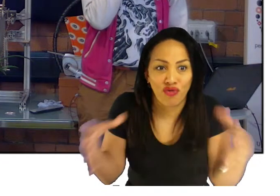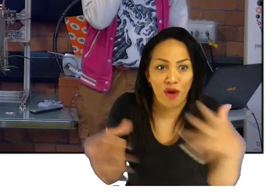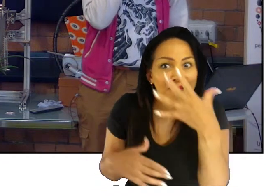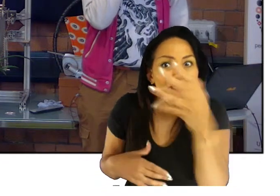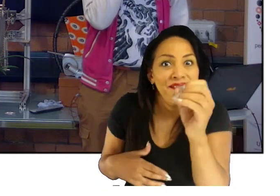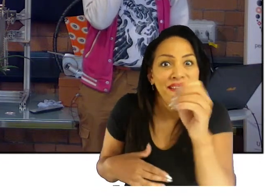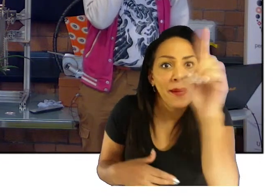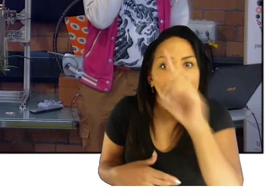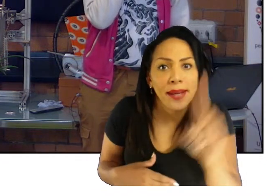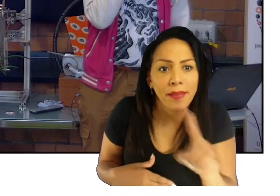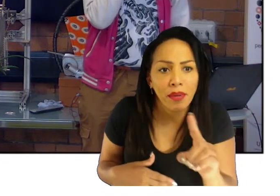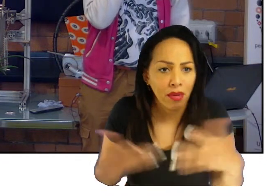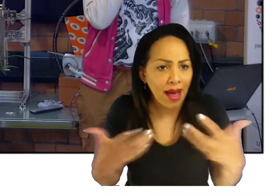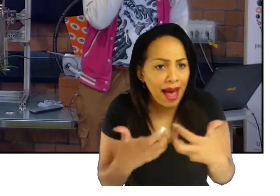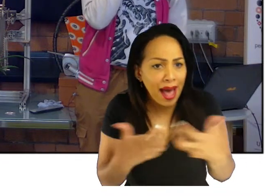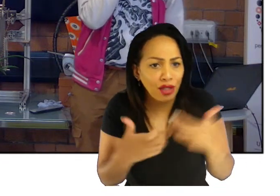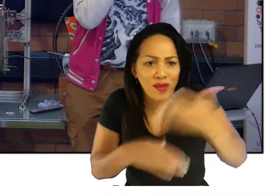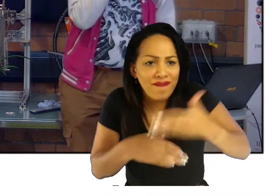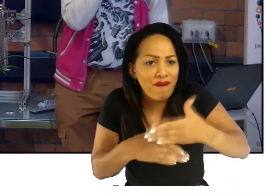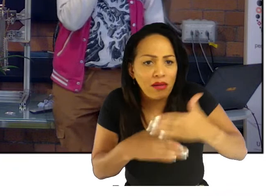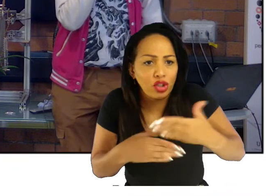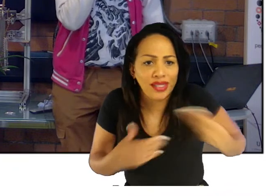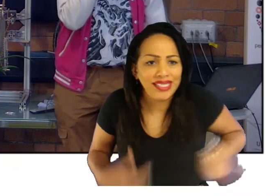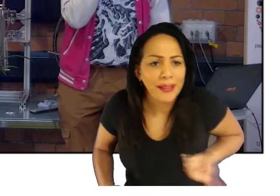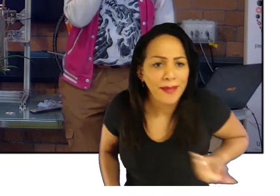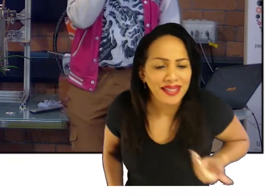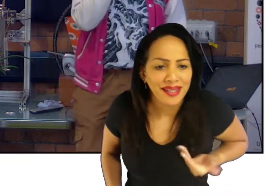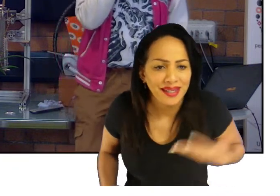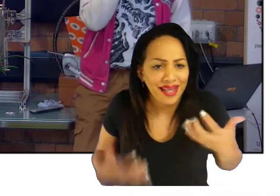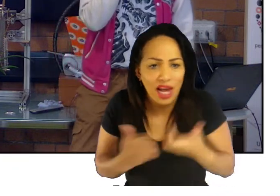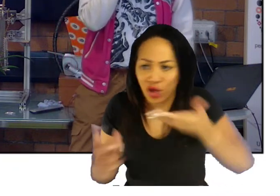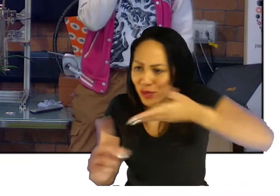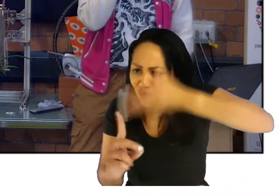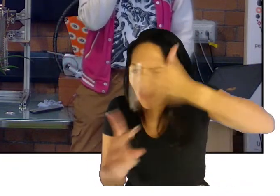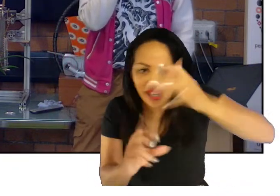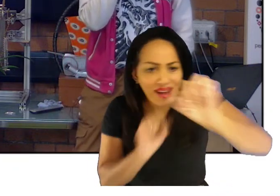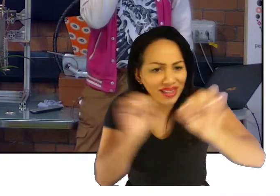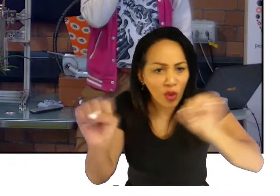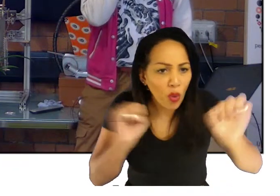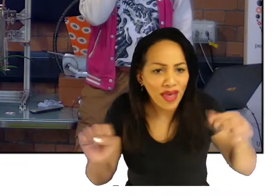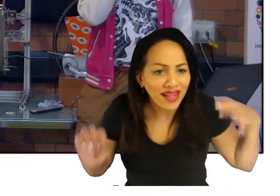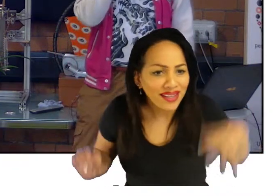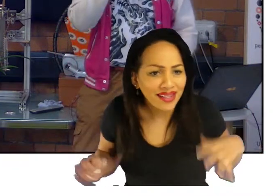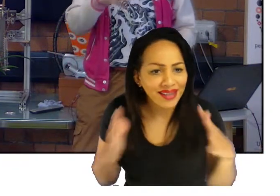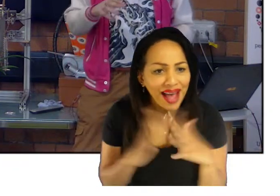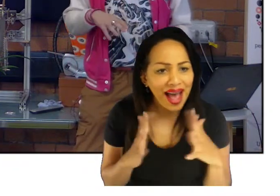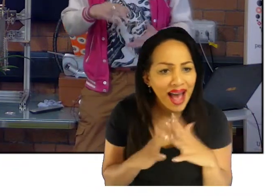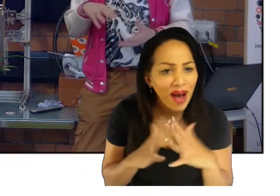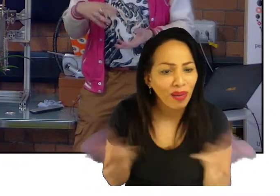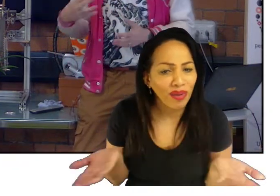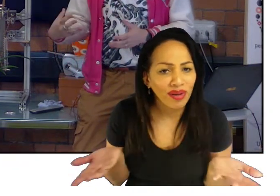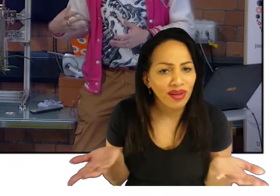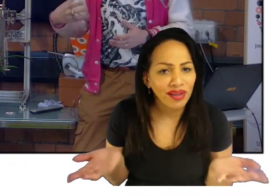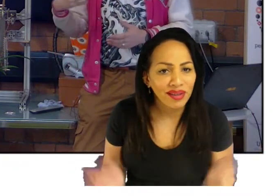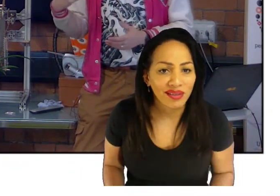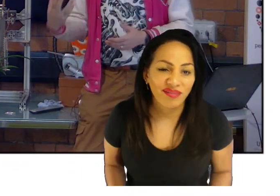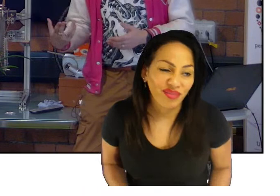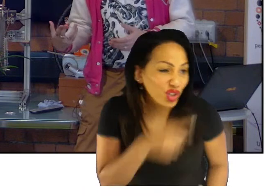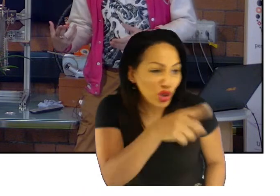you know the answer? And you can say no as well, that's fine. You've already pointed out that one glove doesn't